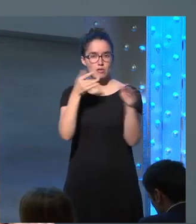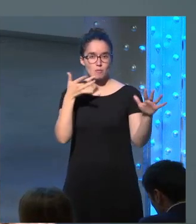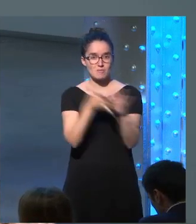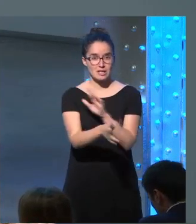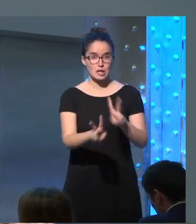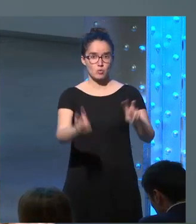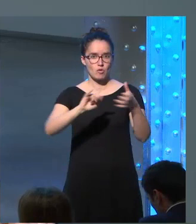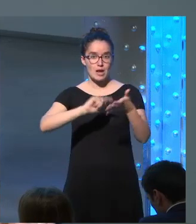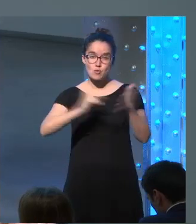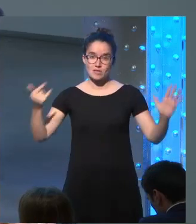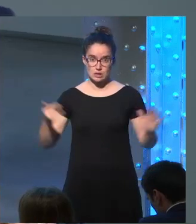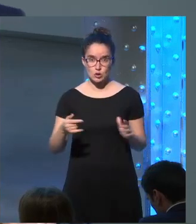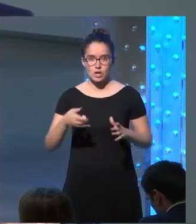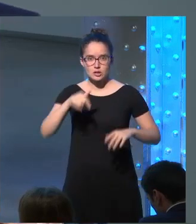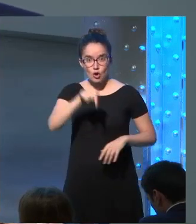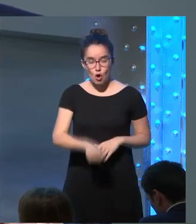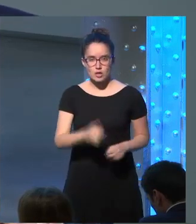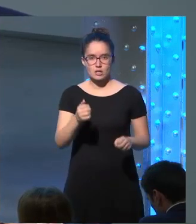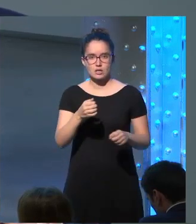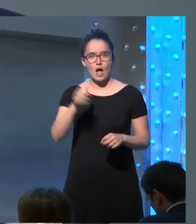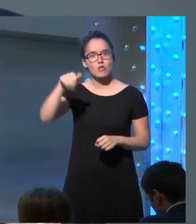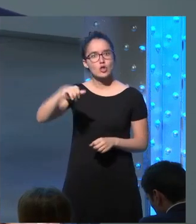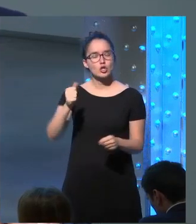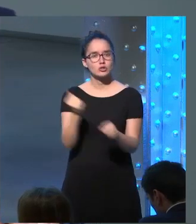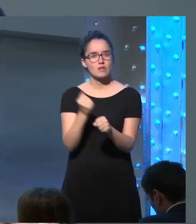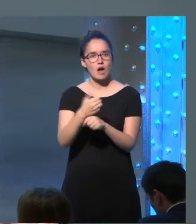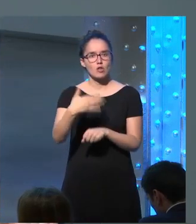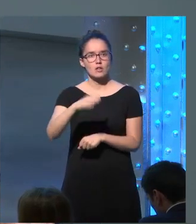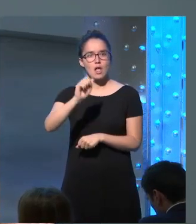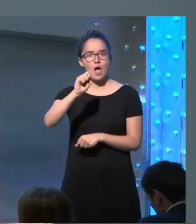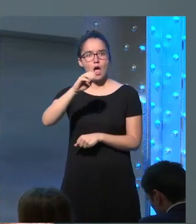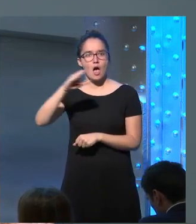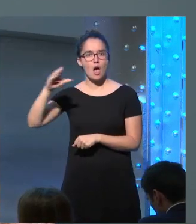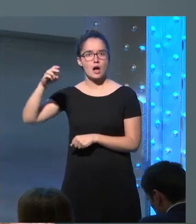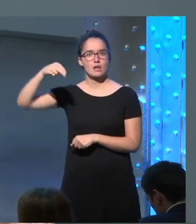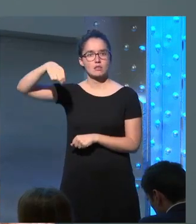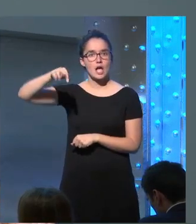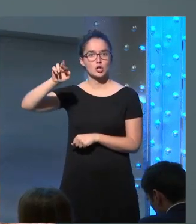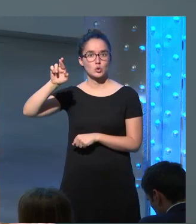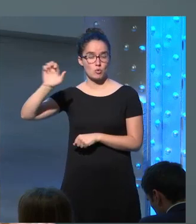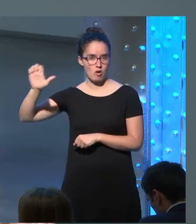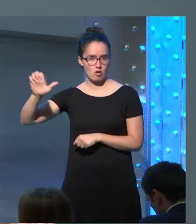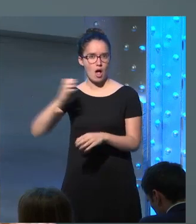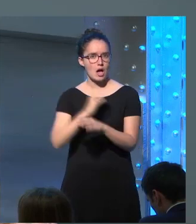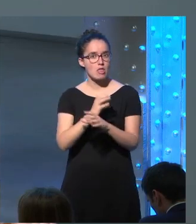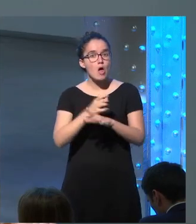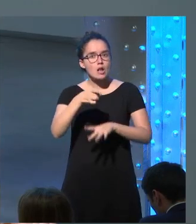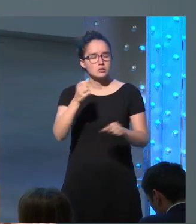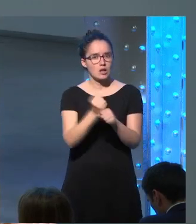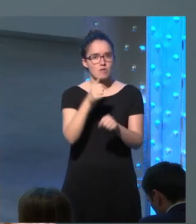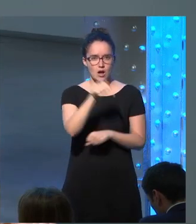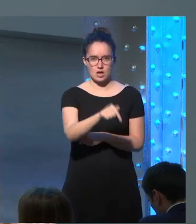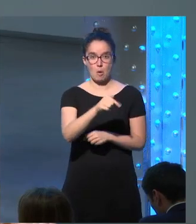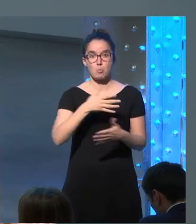He joined our new technologies permanent training school, and he now works for